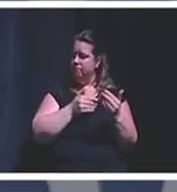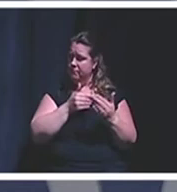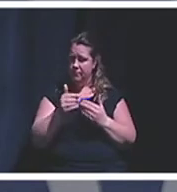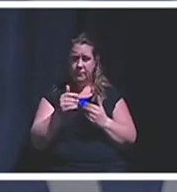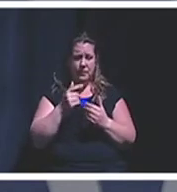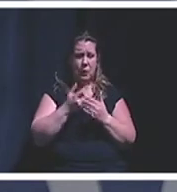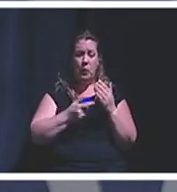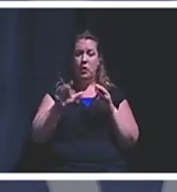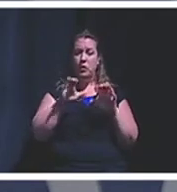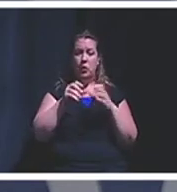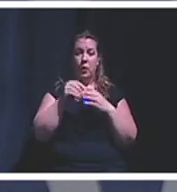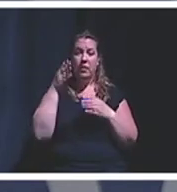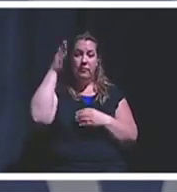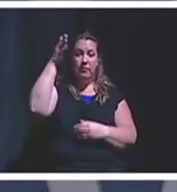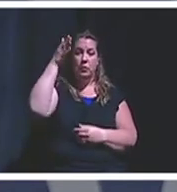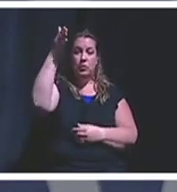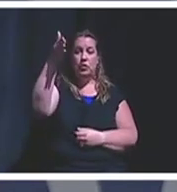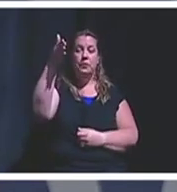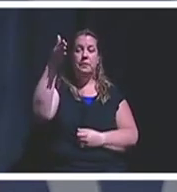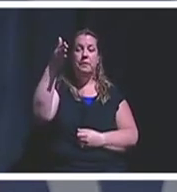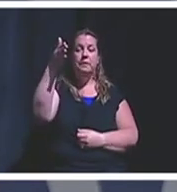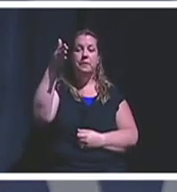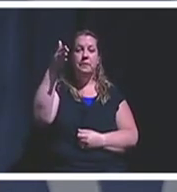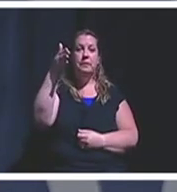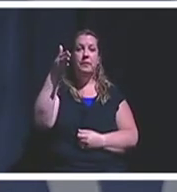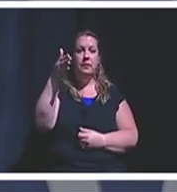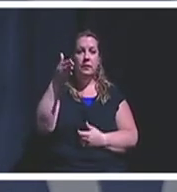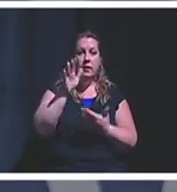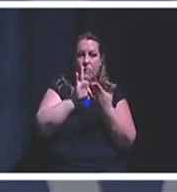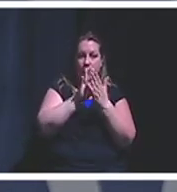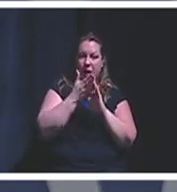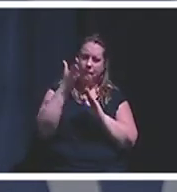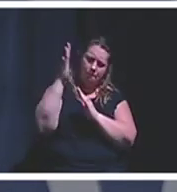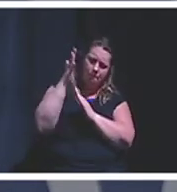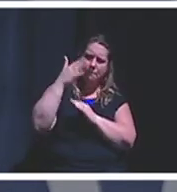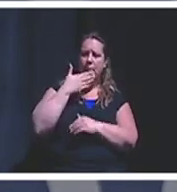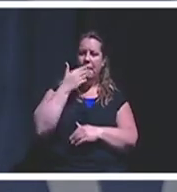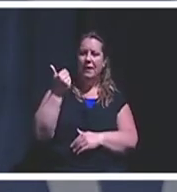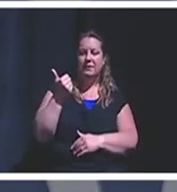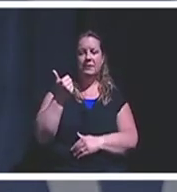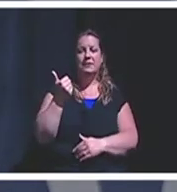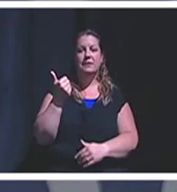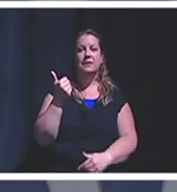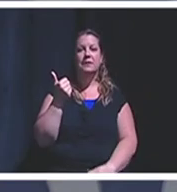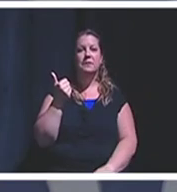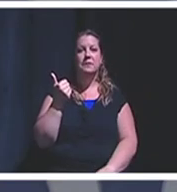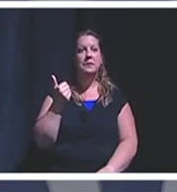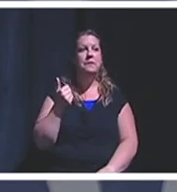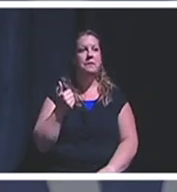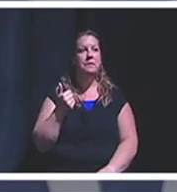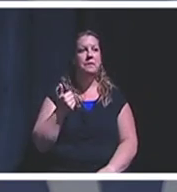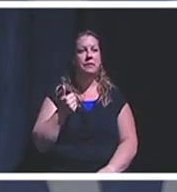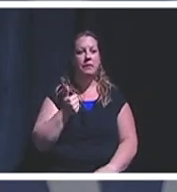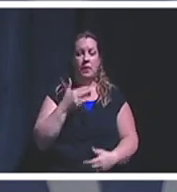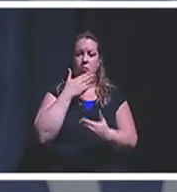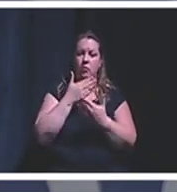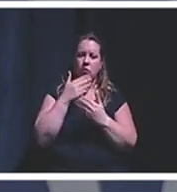yourself doing in life, be the best that you can be. A solid work ethic